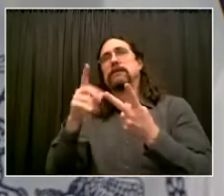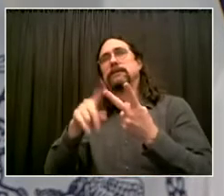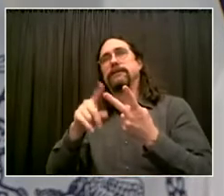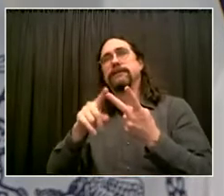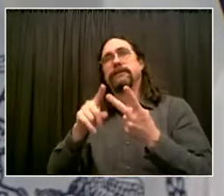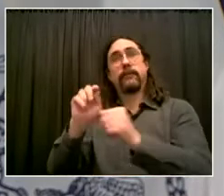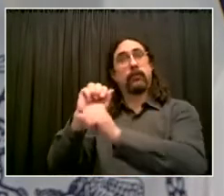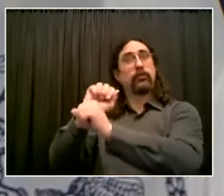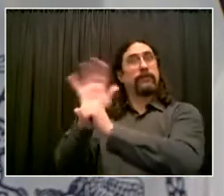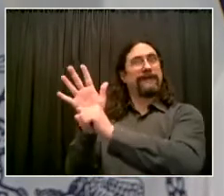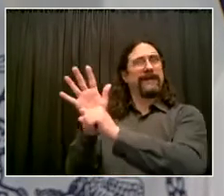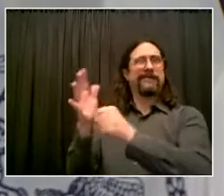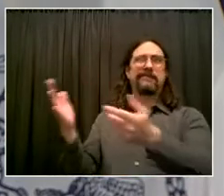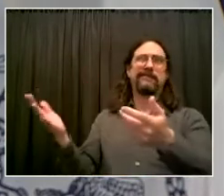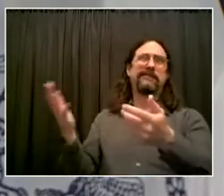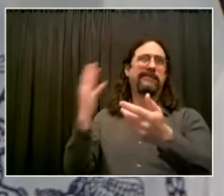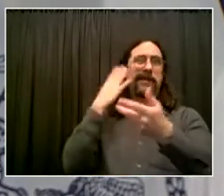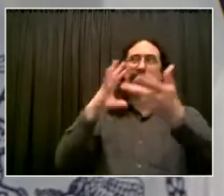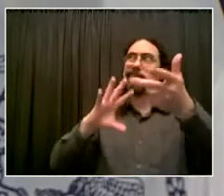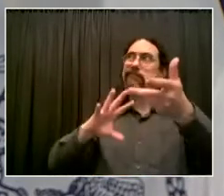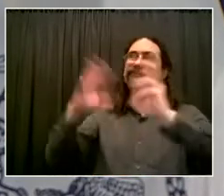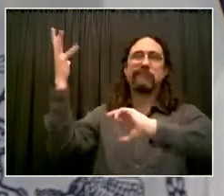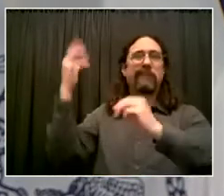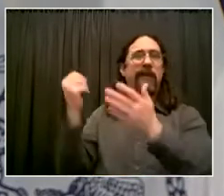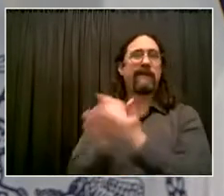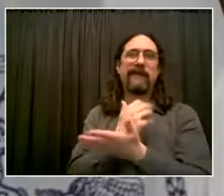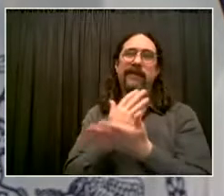the underpinnings of society were being stressed